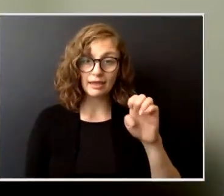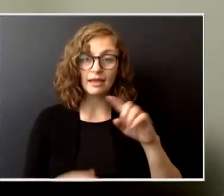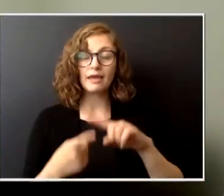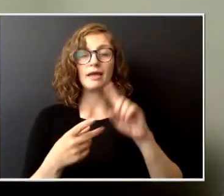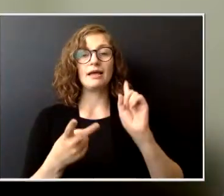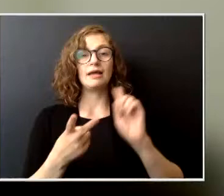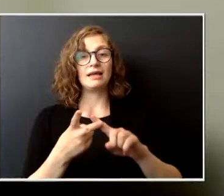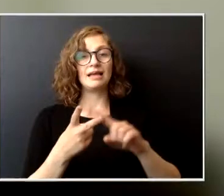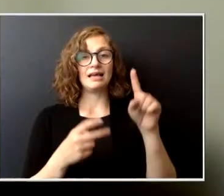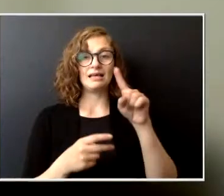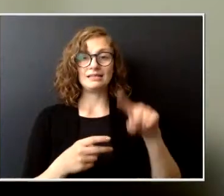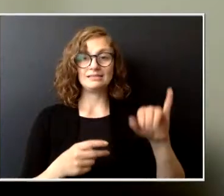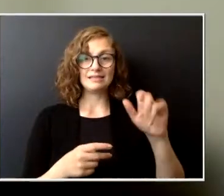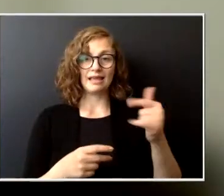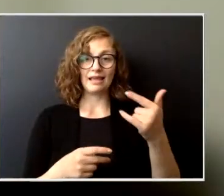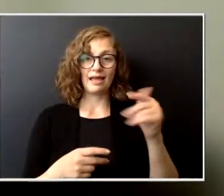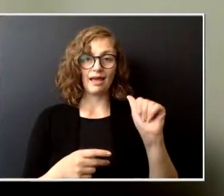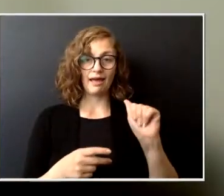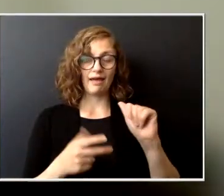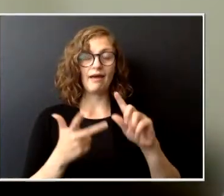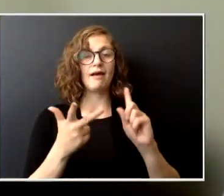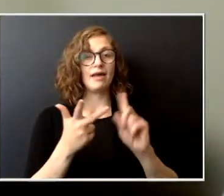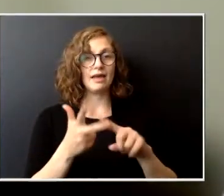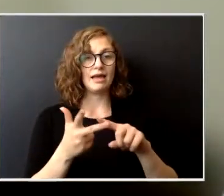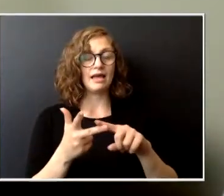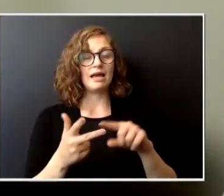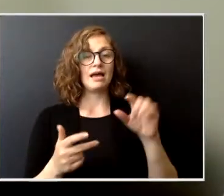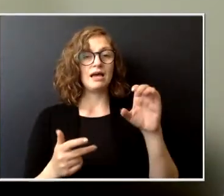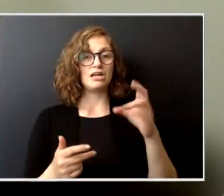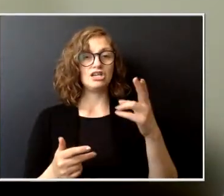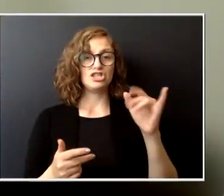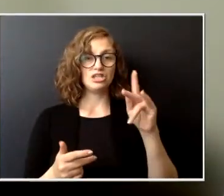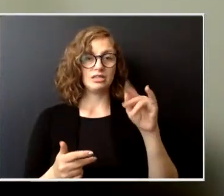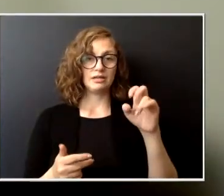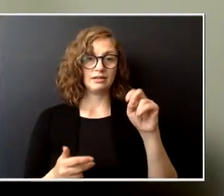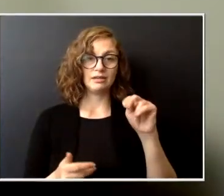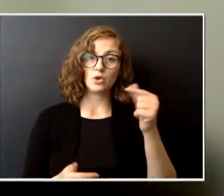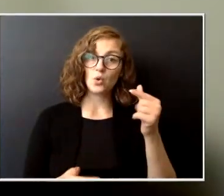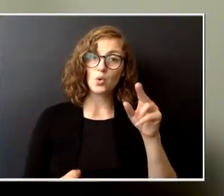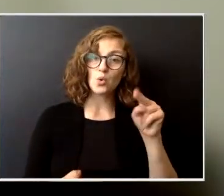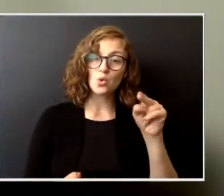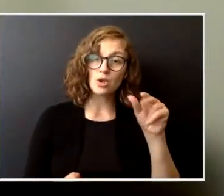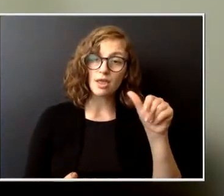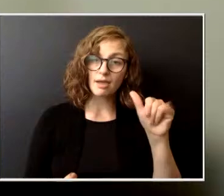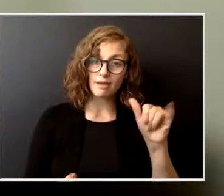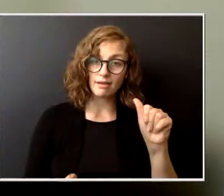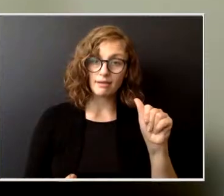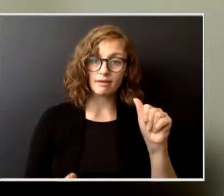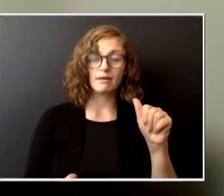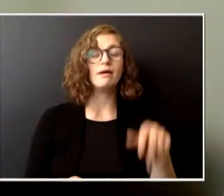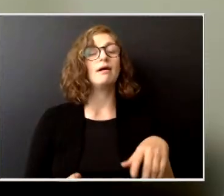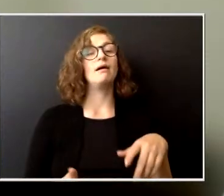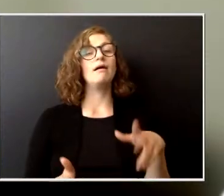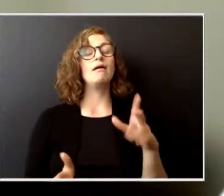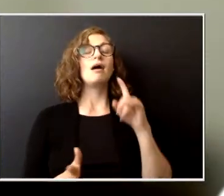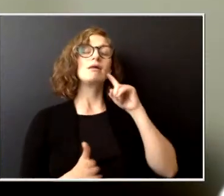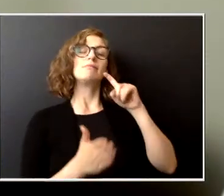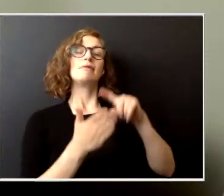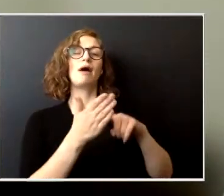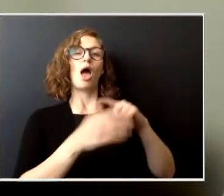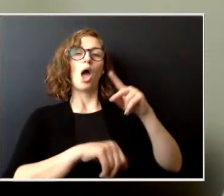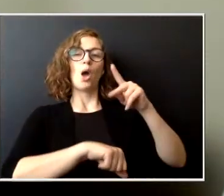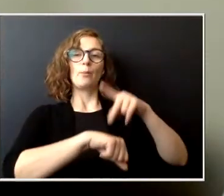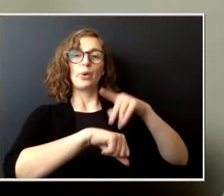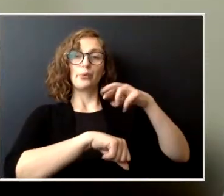chikungunya, which is another virus that we've talked about as well. They have noted that certainly Puerto Rico has had a